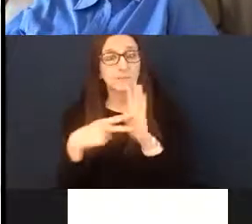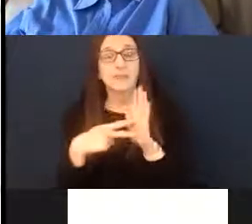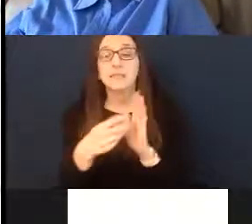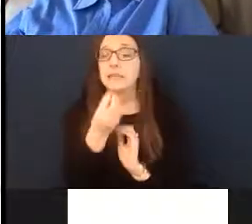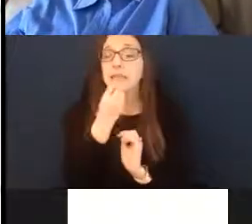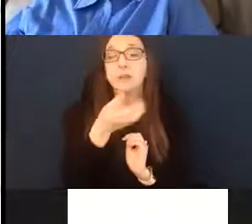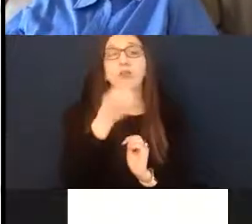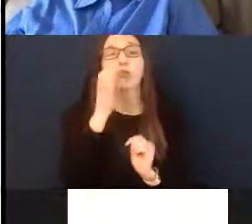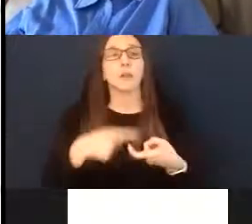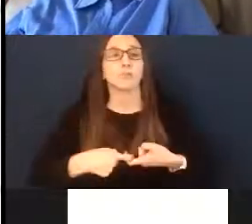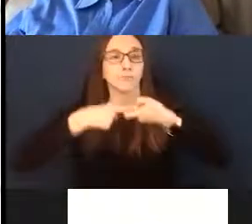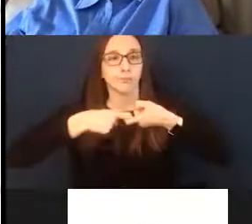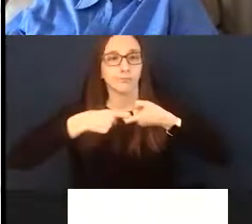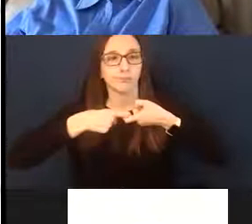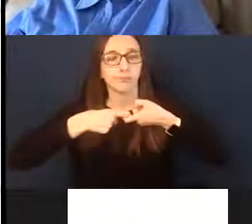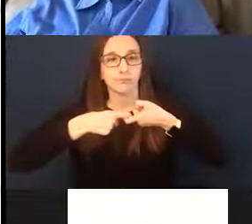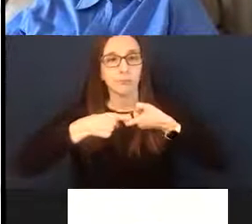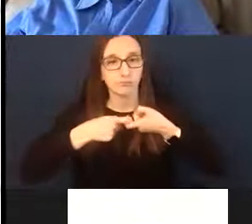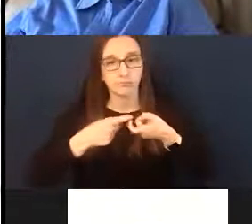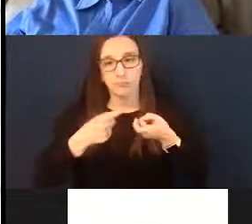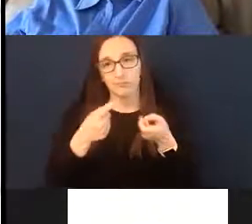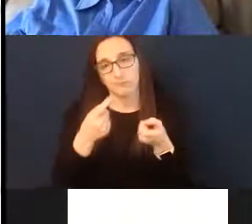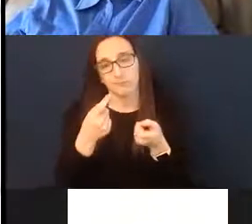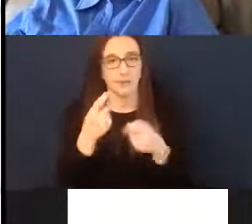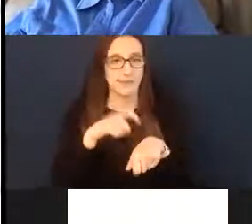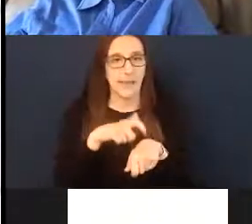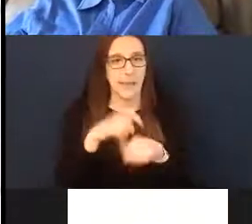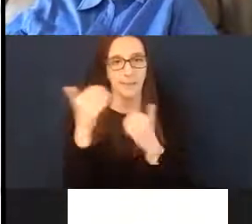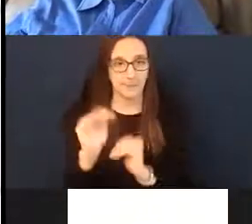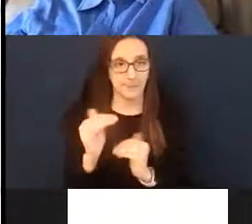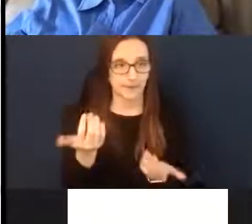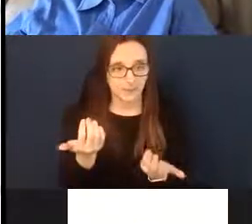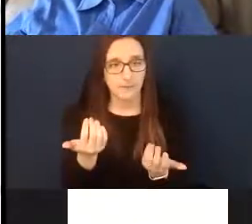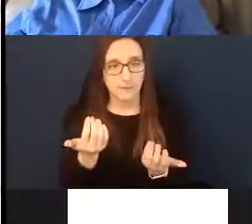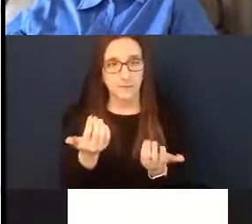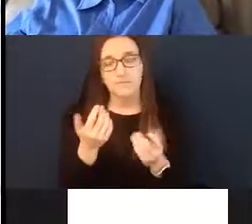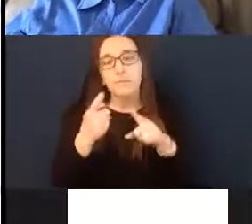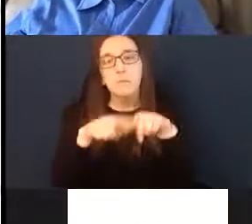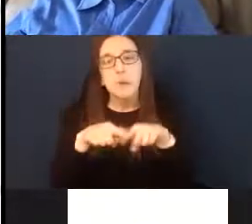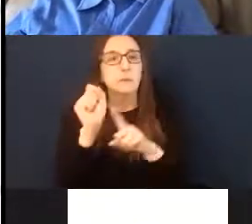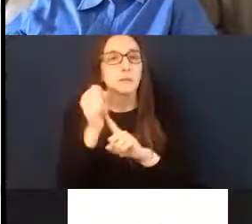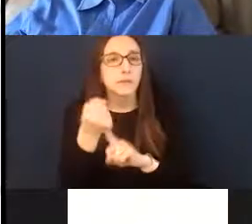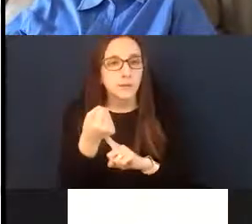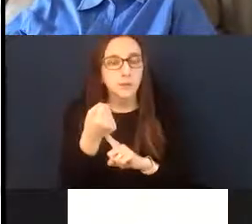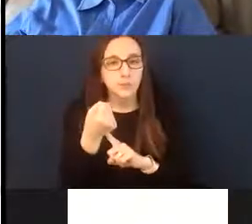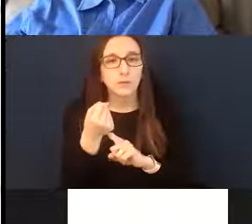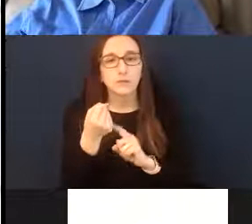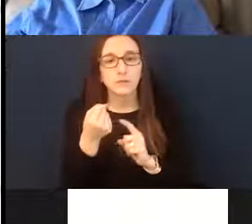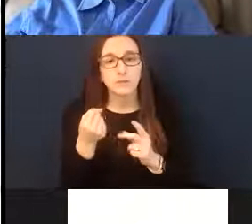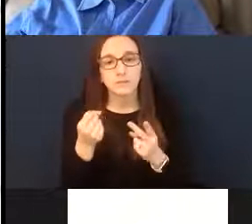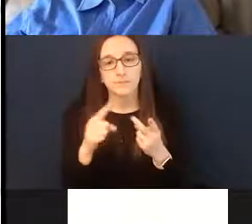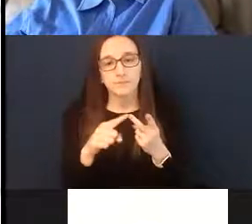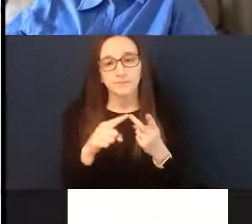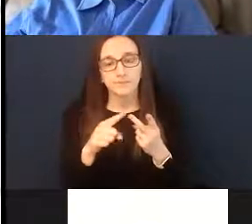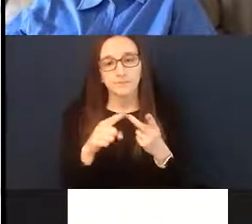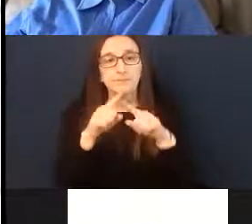for a particular time. It kind of depends on the situation, and it depends on